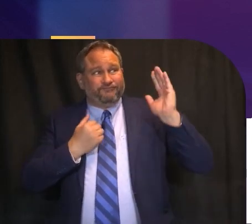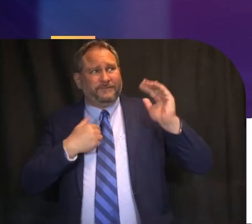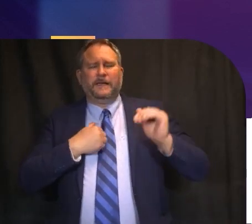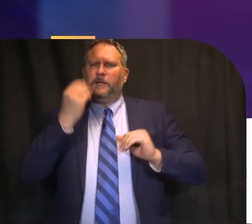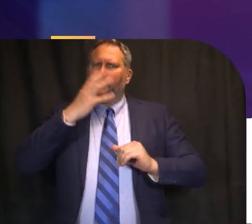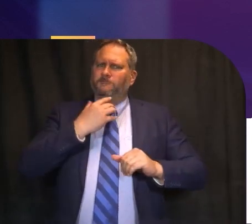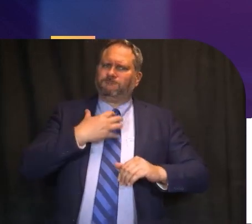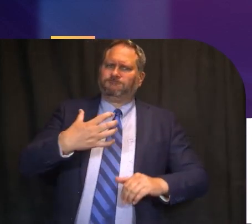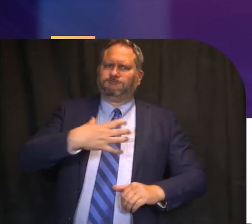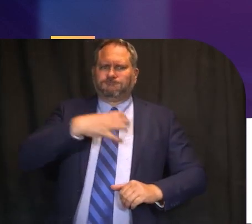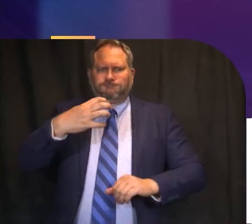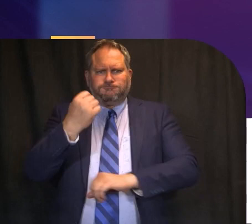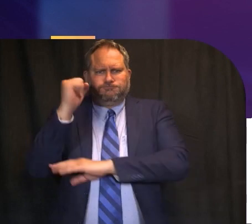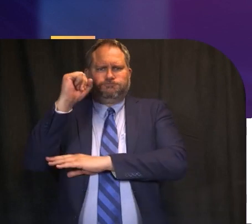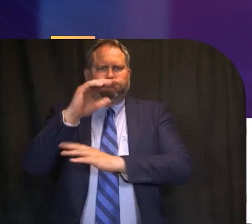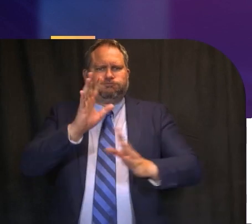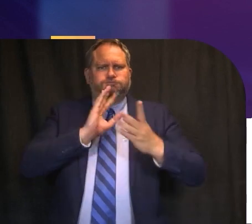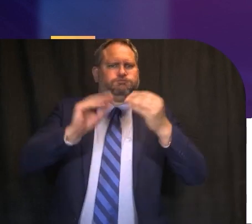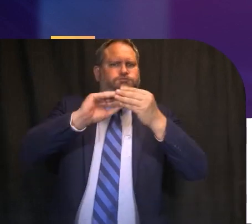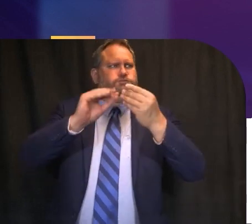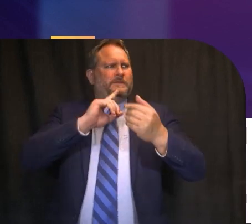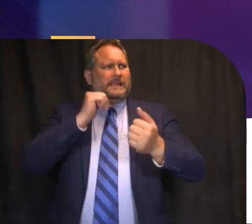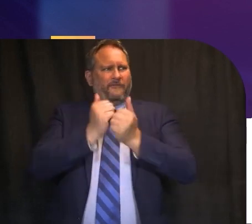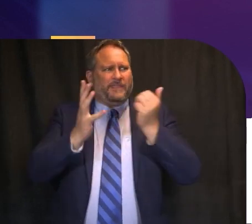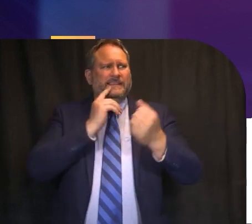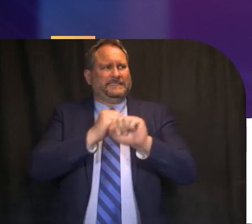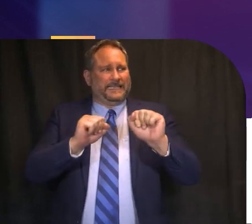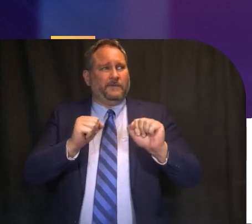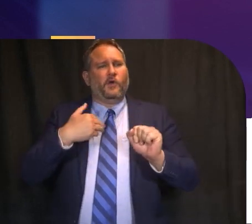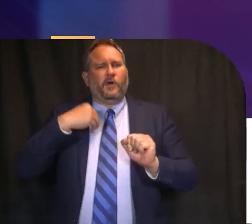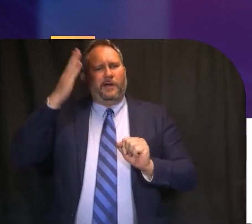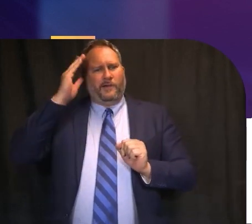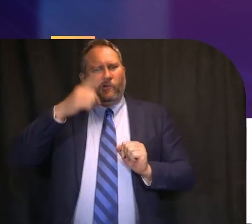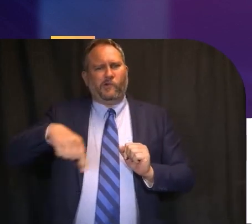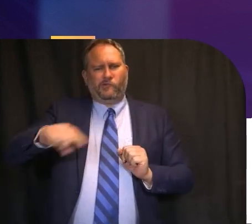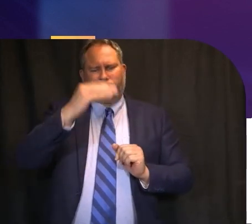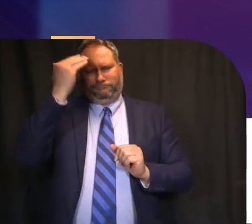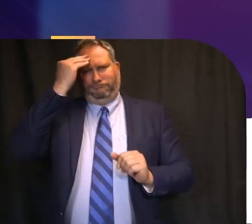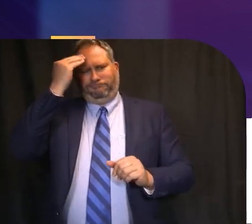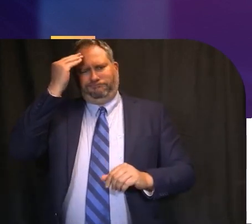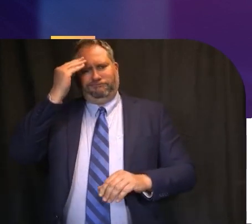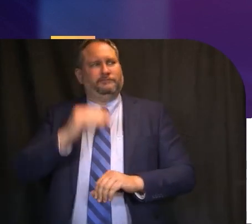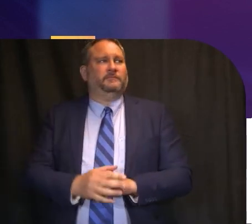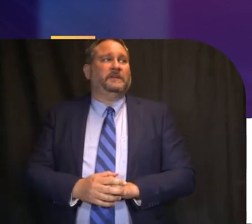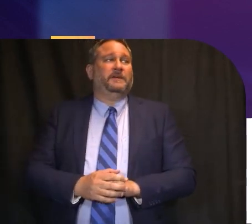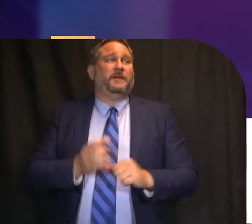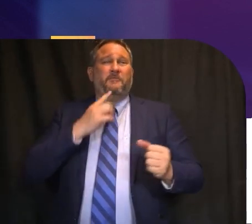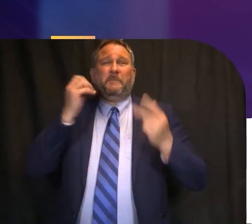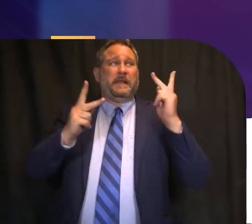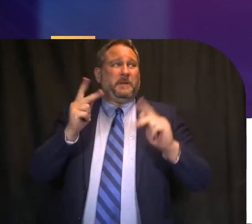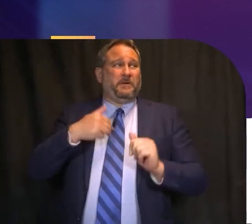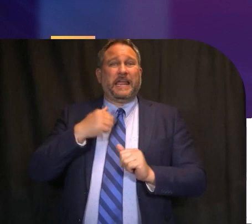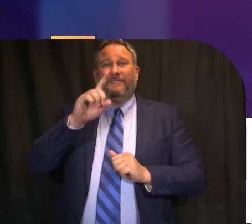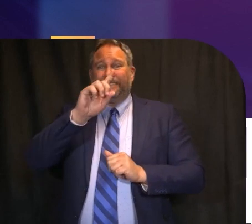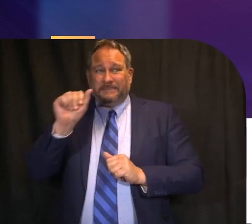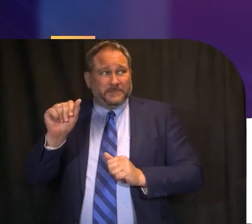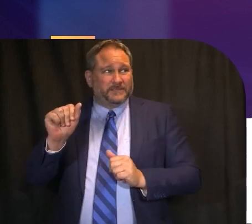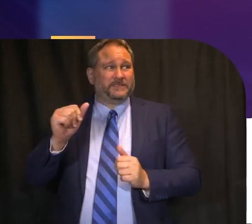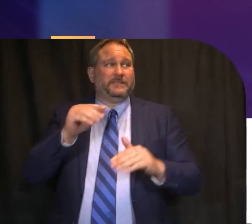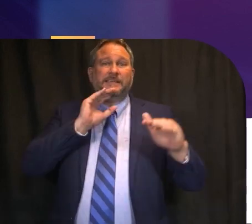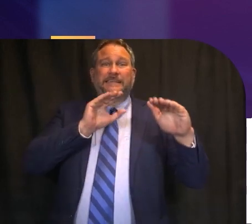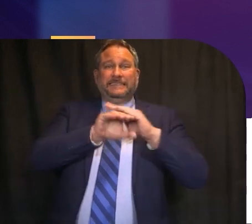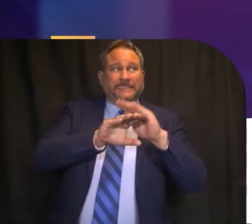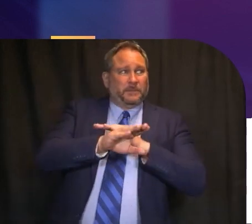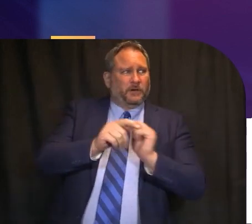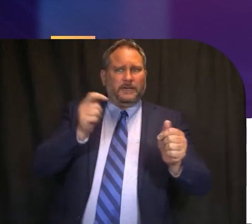relate to. Like so many of my disabled peers, I have to ensure accessibility and accommodations when attending functions or even just hanging out